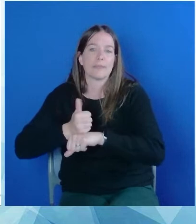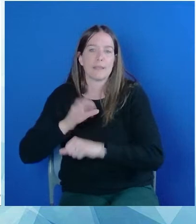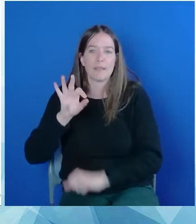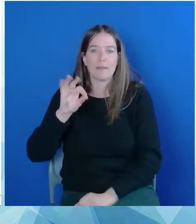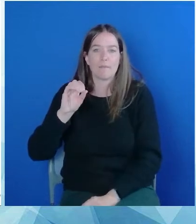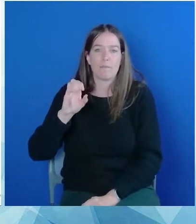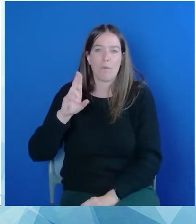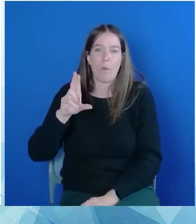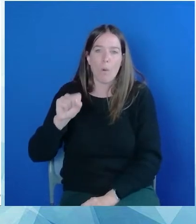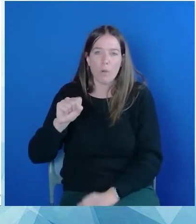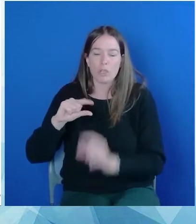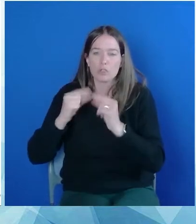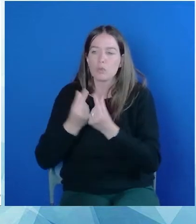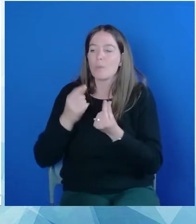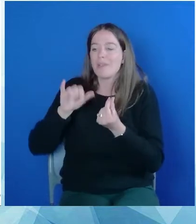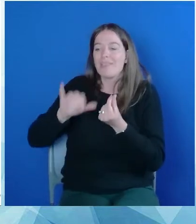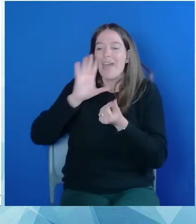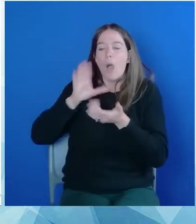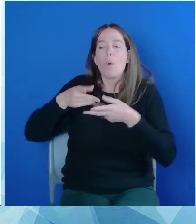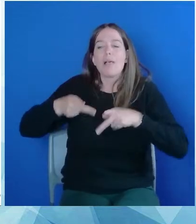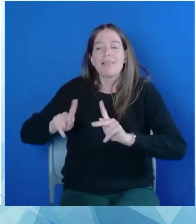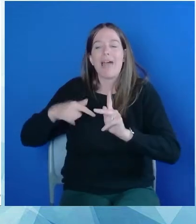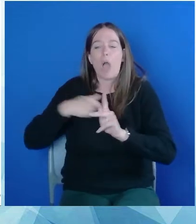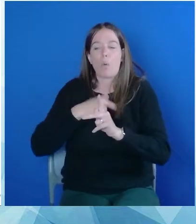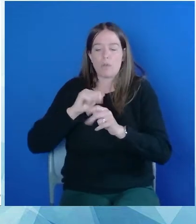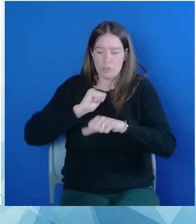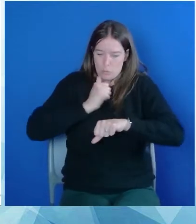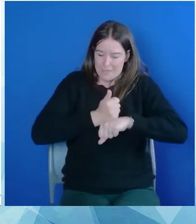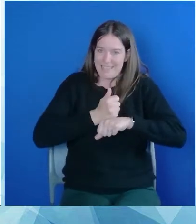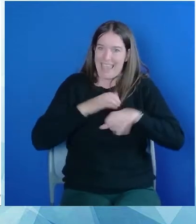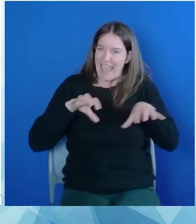doesn't necessarily reveal. So in